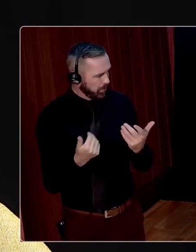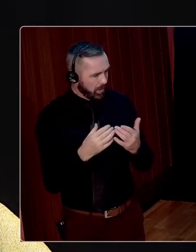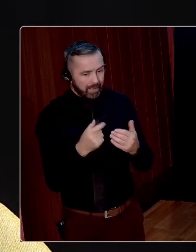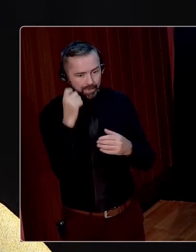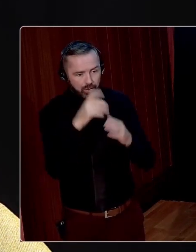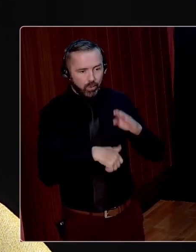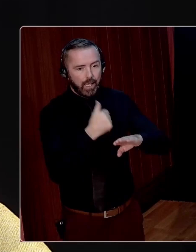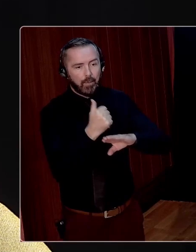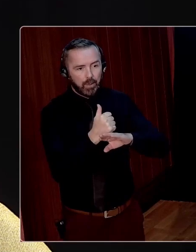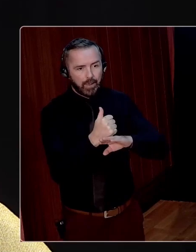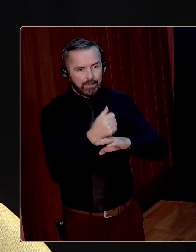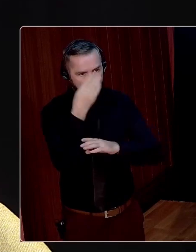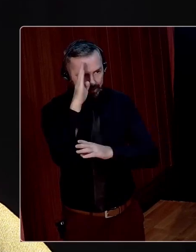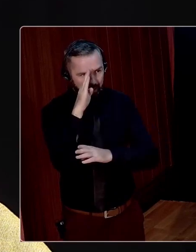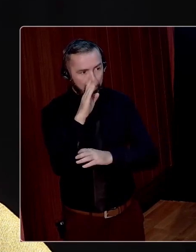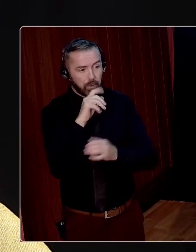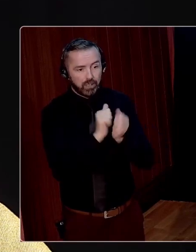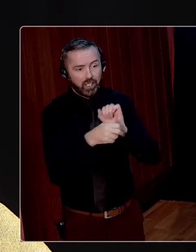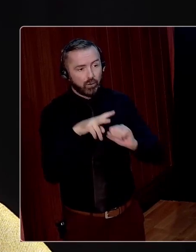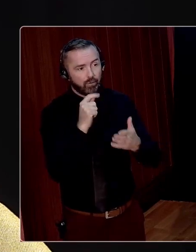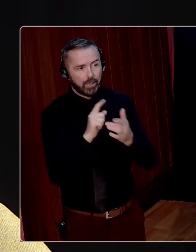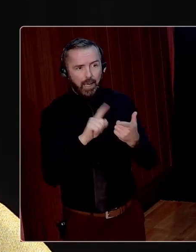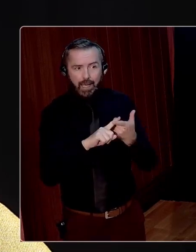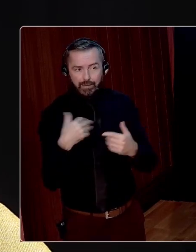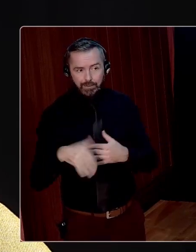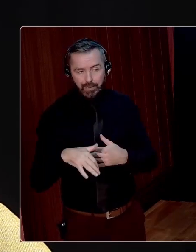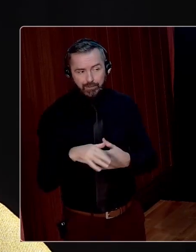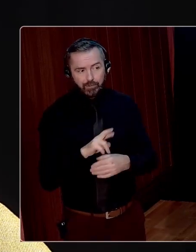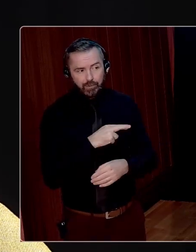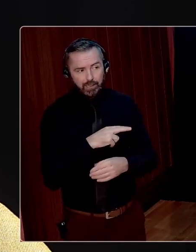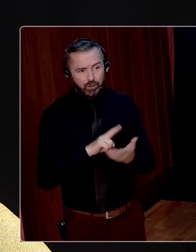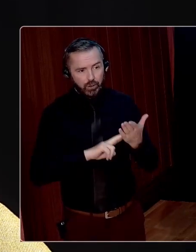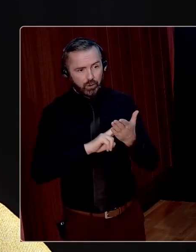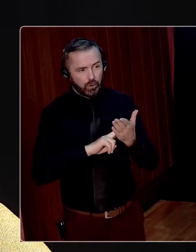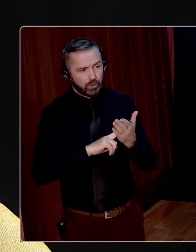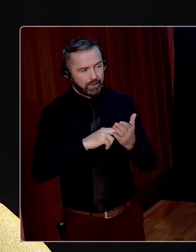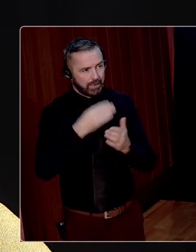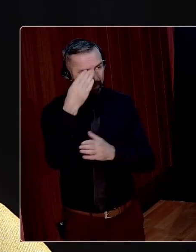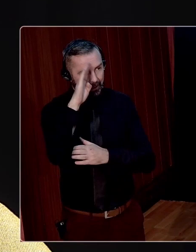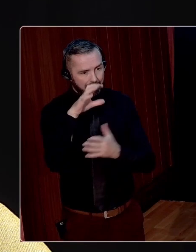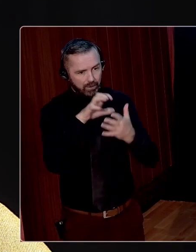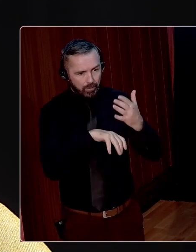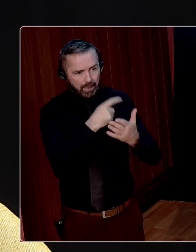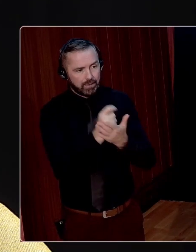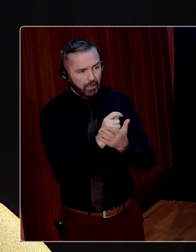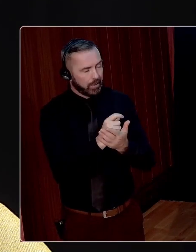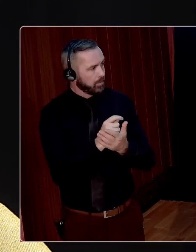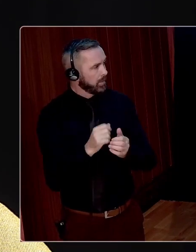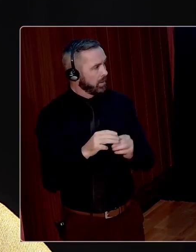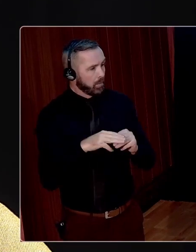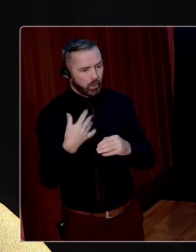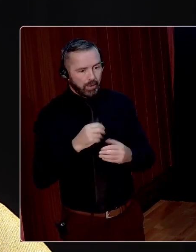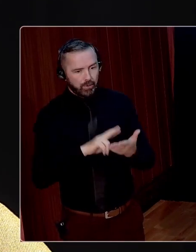to implement the Gaelic scripture. That changed over time, and it was more costly as well to use the Gaelic script at that time than the Roman script. So